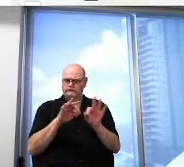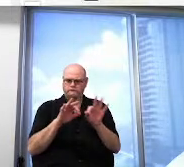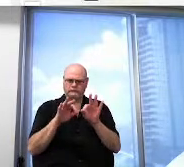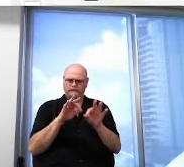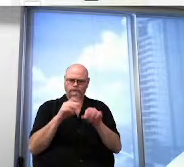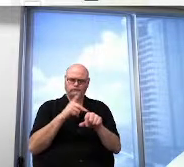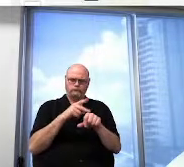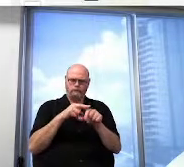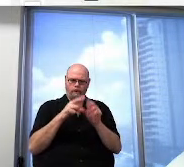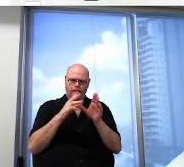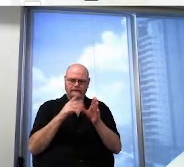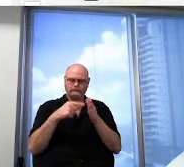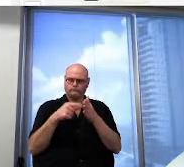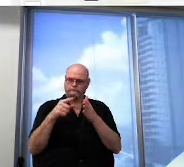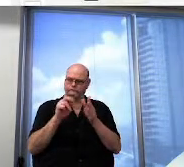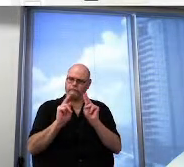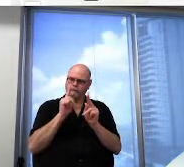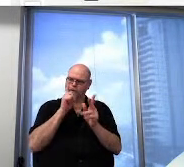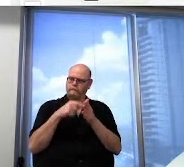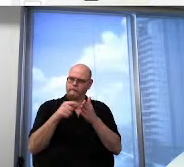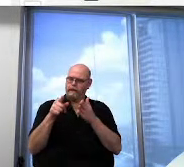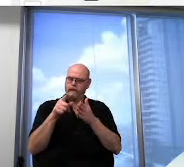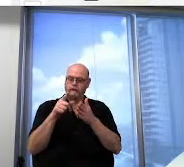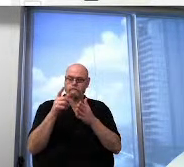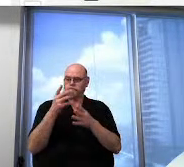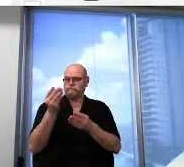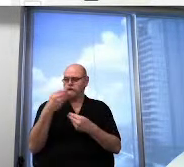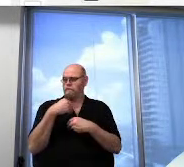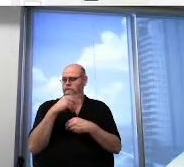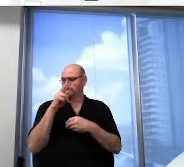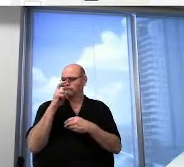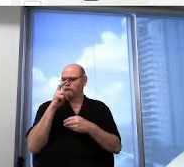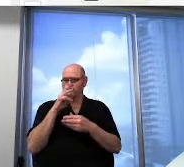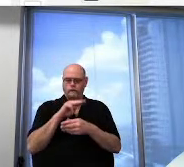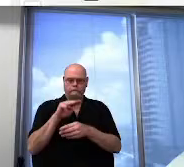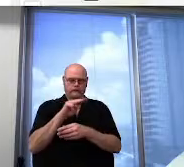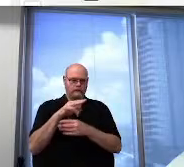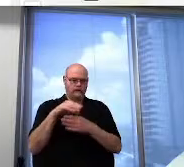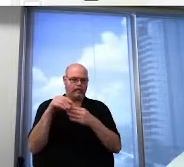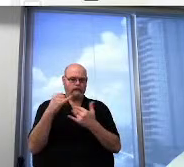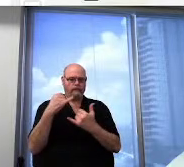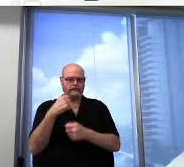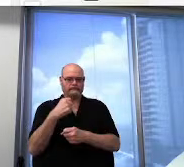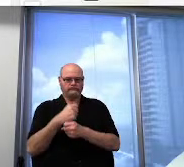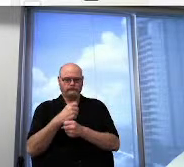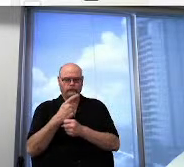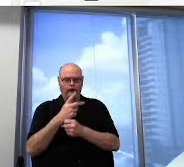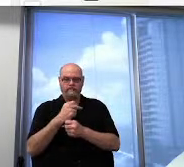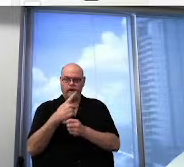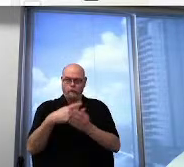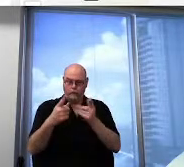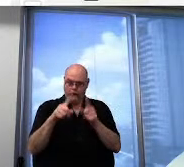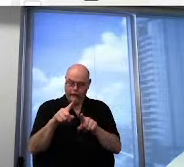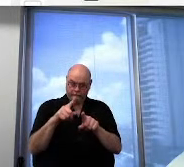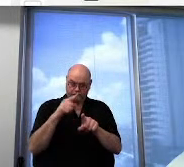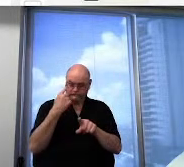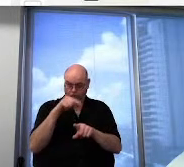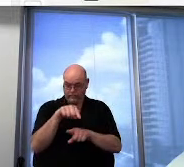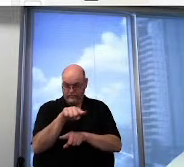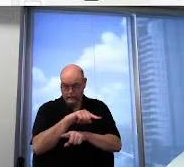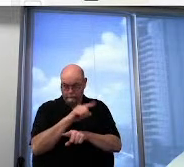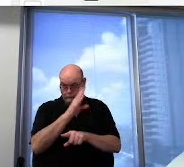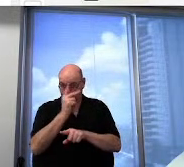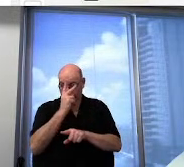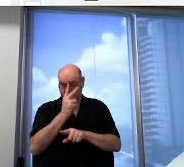would you explain to the ratepayers? Give me $200 million this year, and what's going to happen